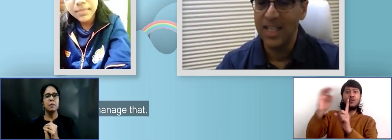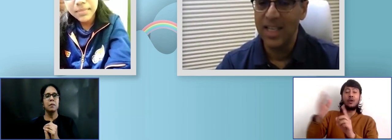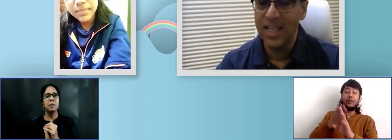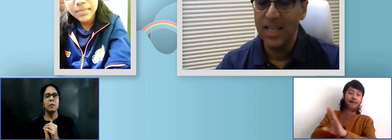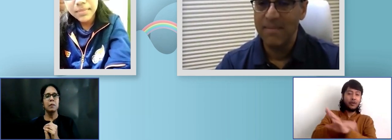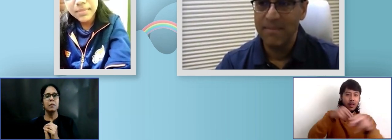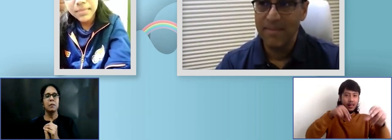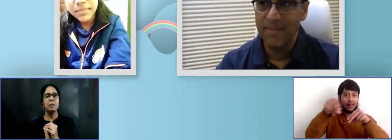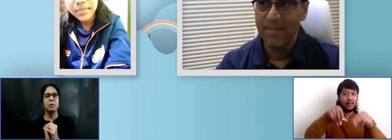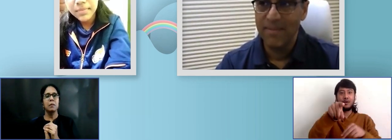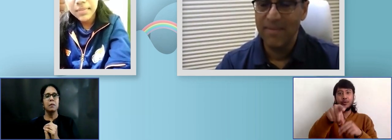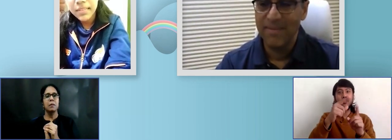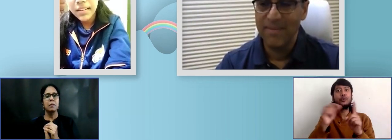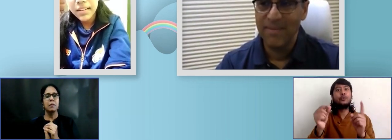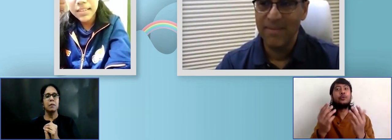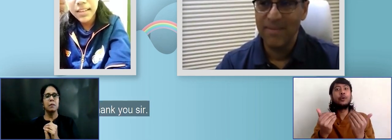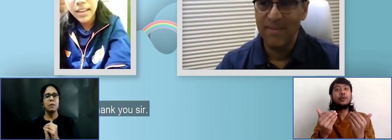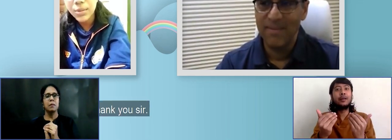that.